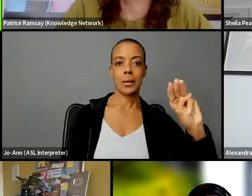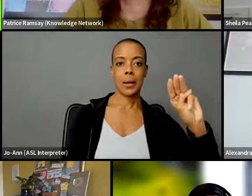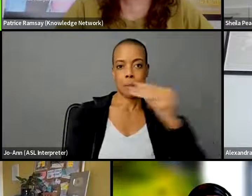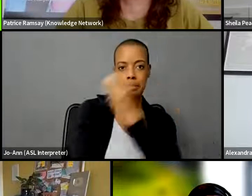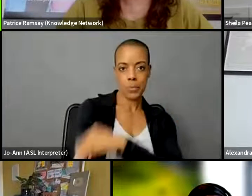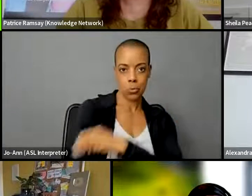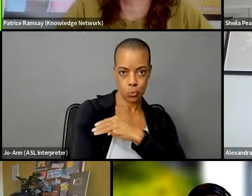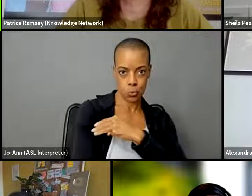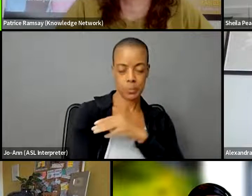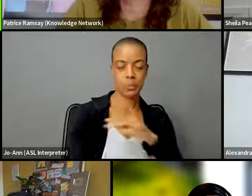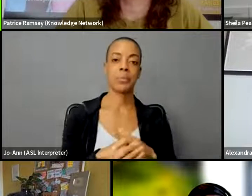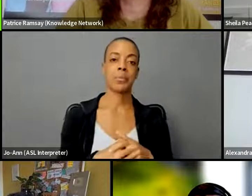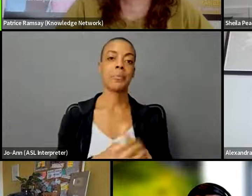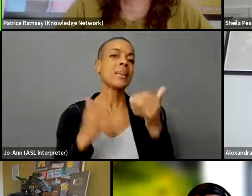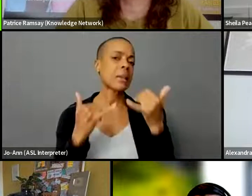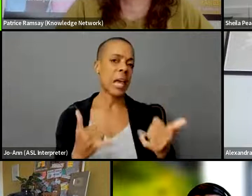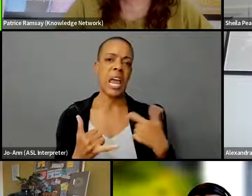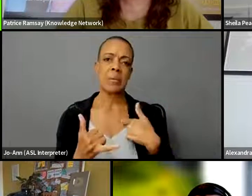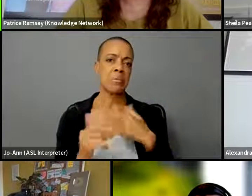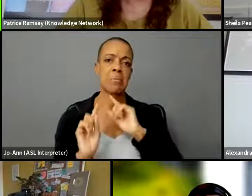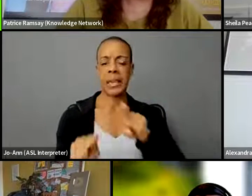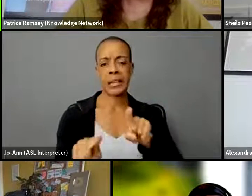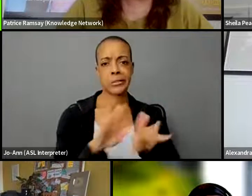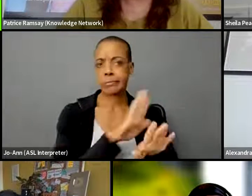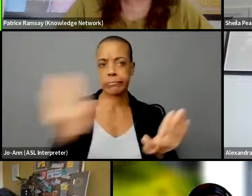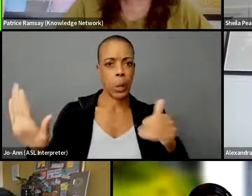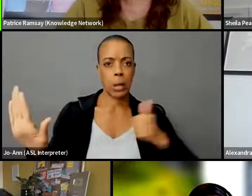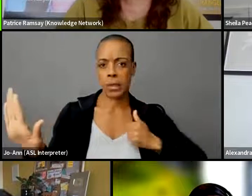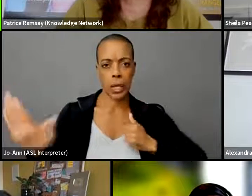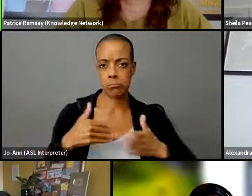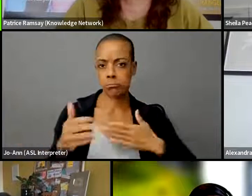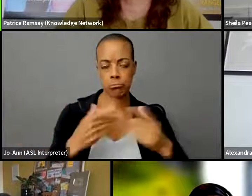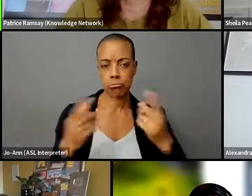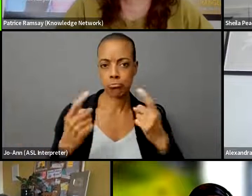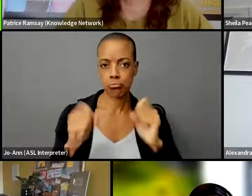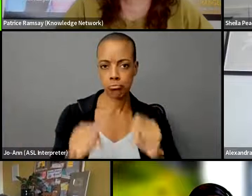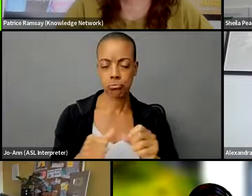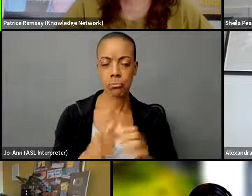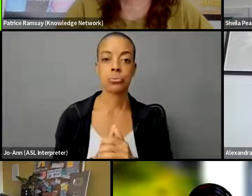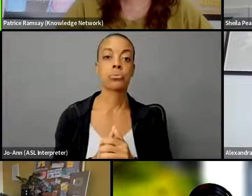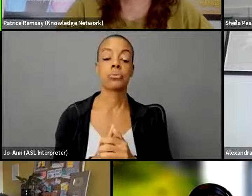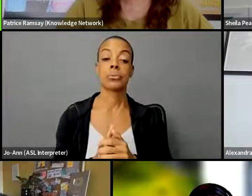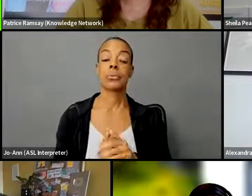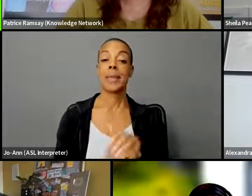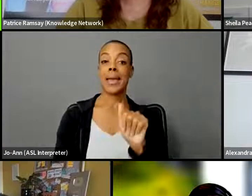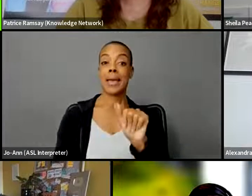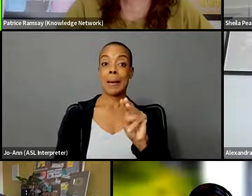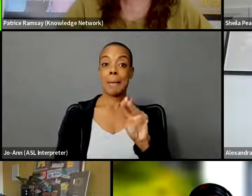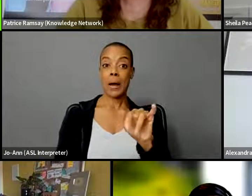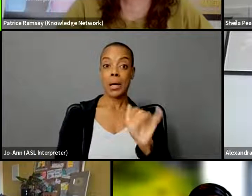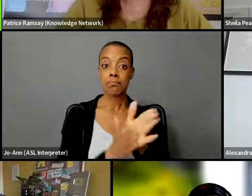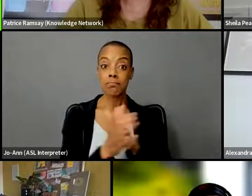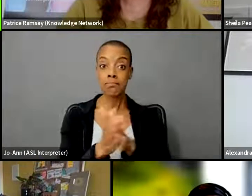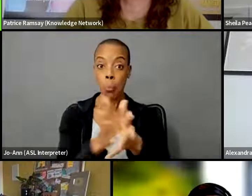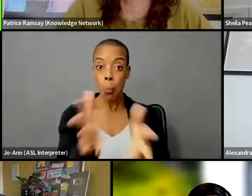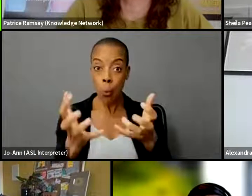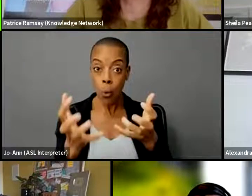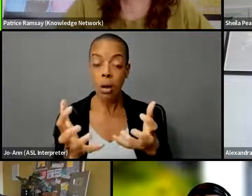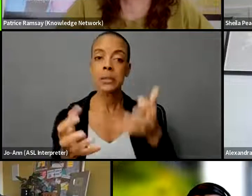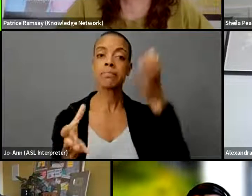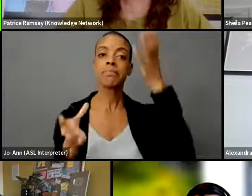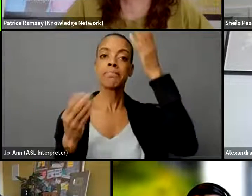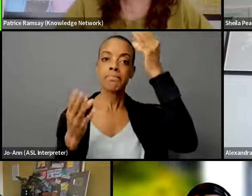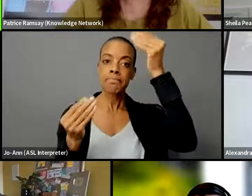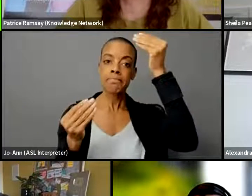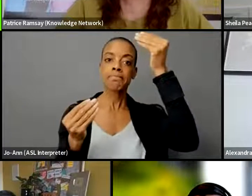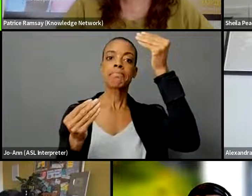across the country, whatever you may have. What we're looking for, what AMI is looking for, is content that is